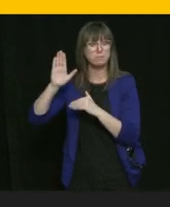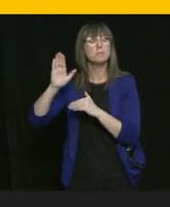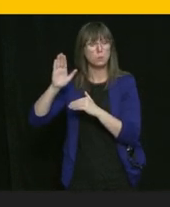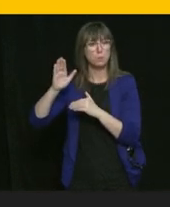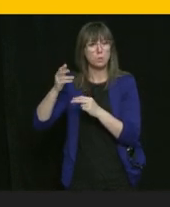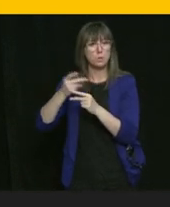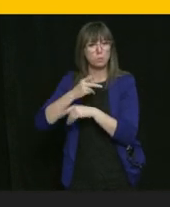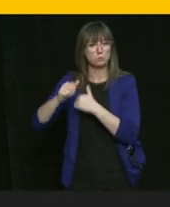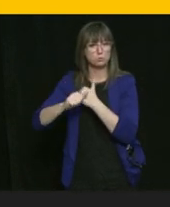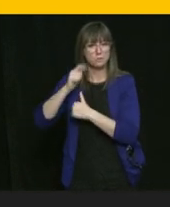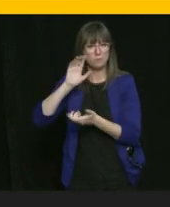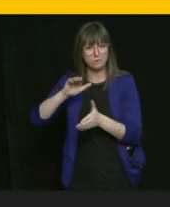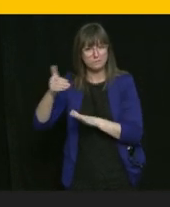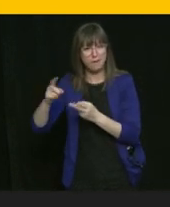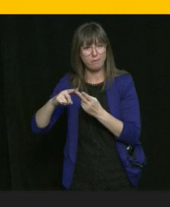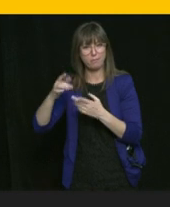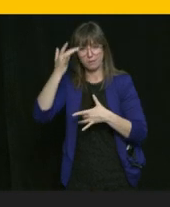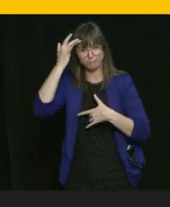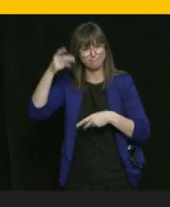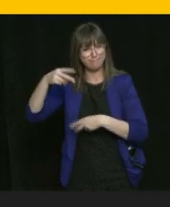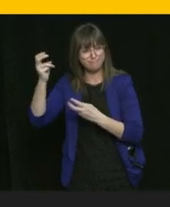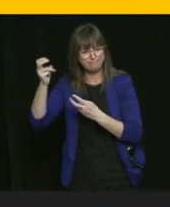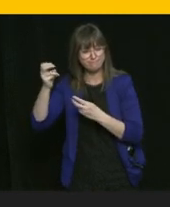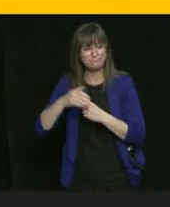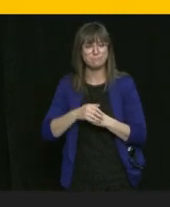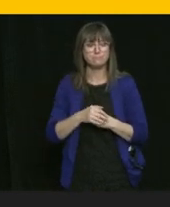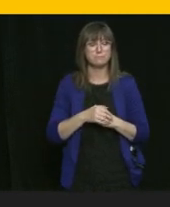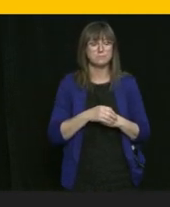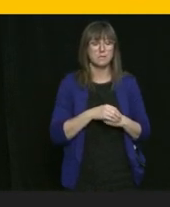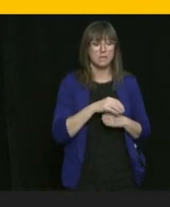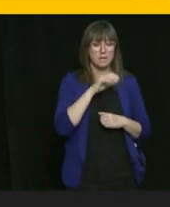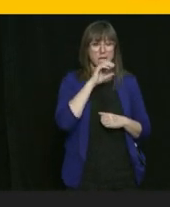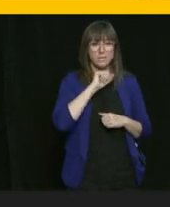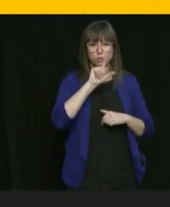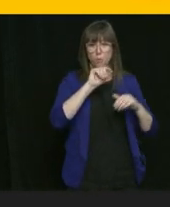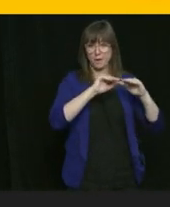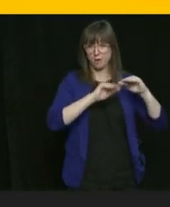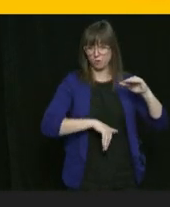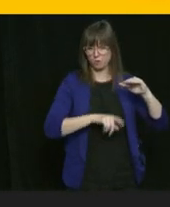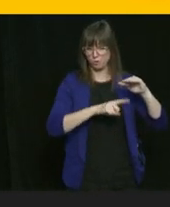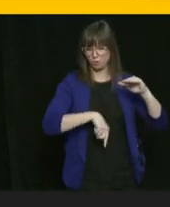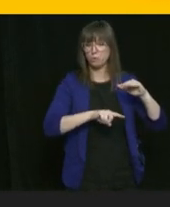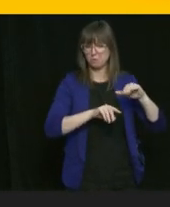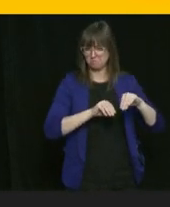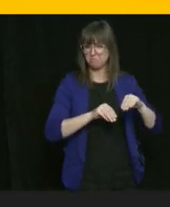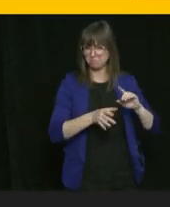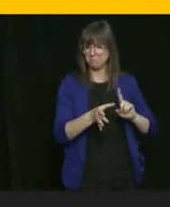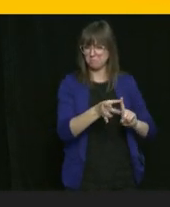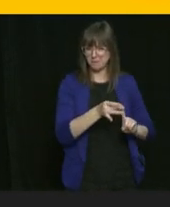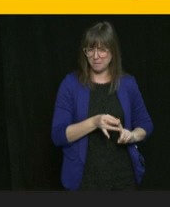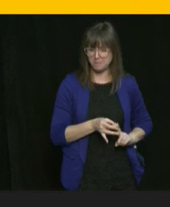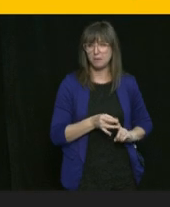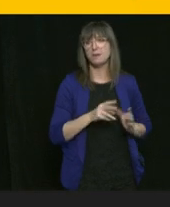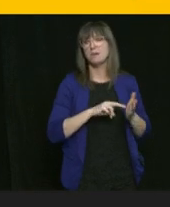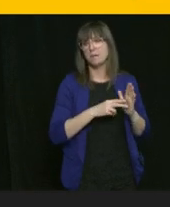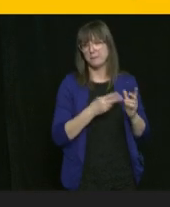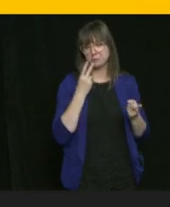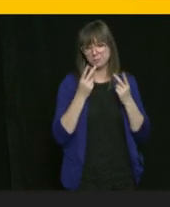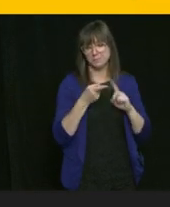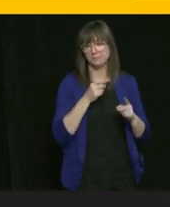death. Increasing incidence in those under 20 years of age reflects participation of children and youth